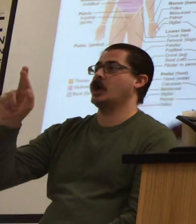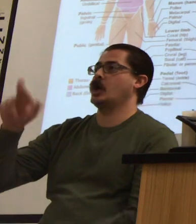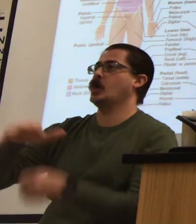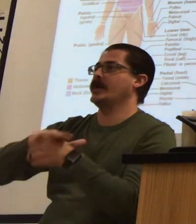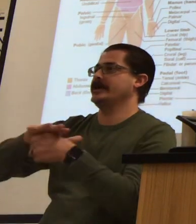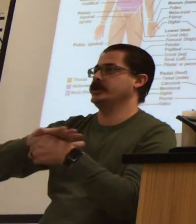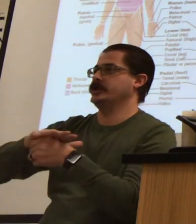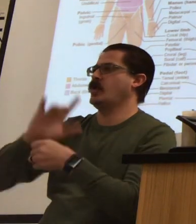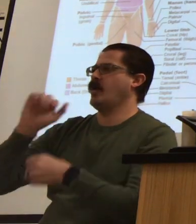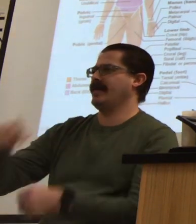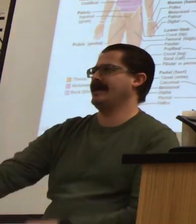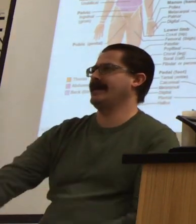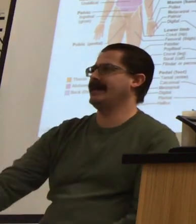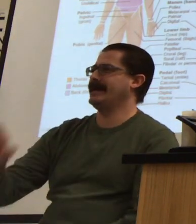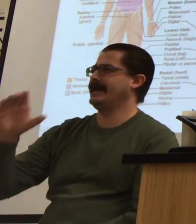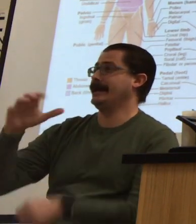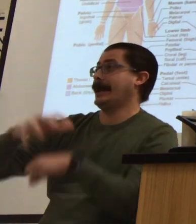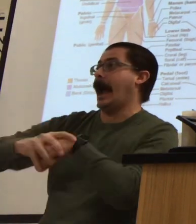are.